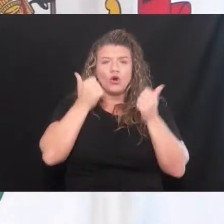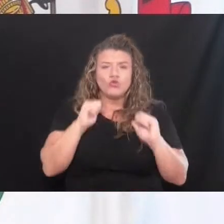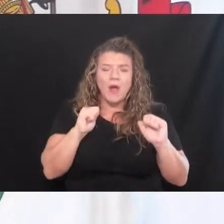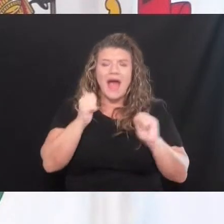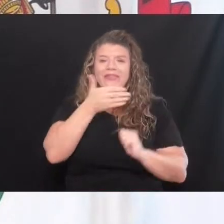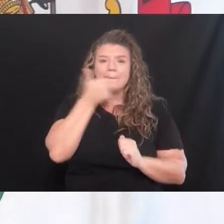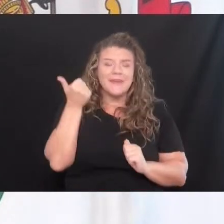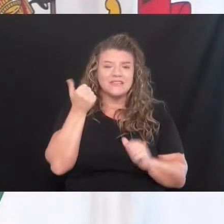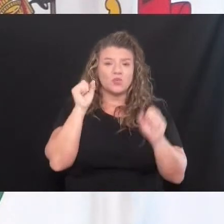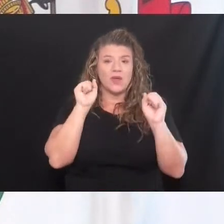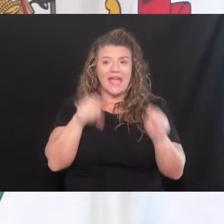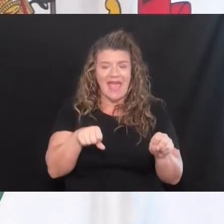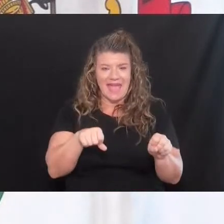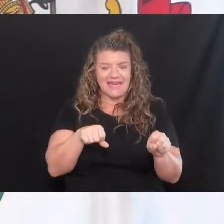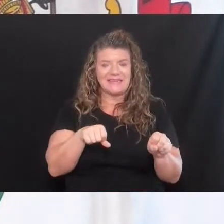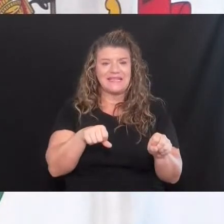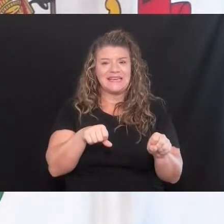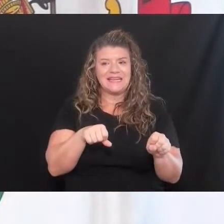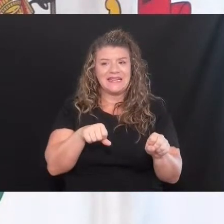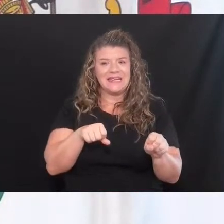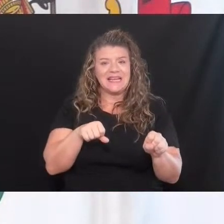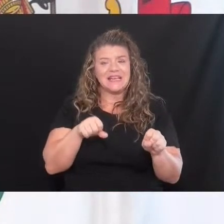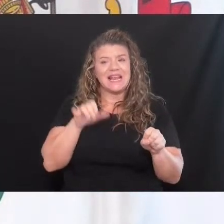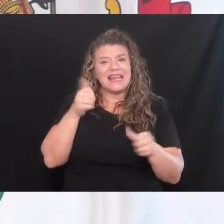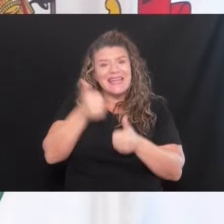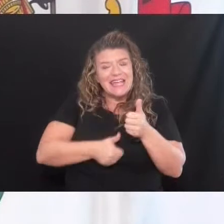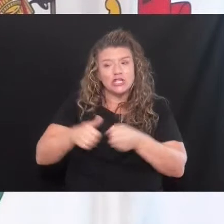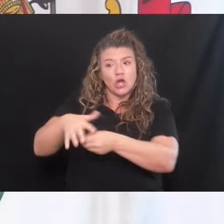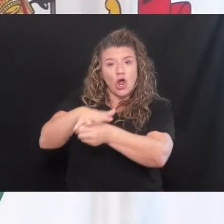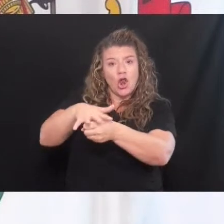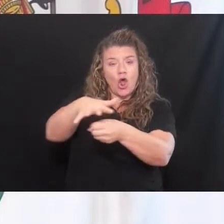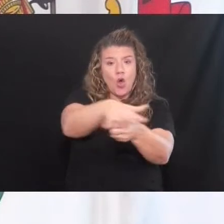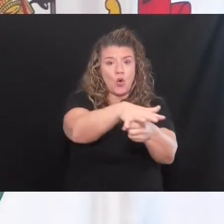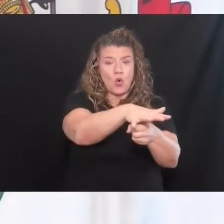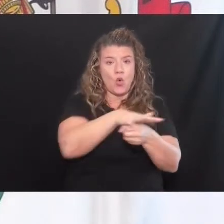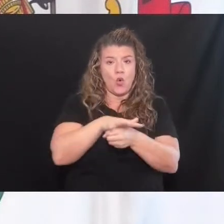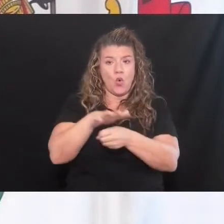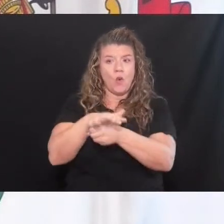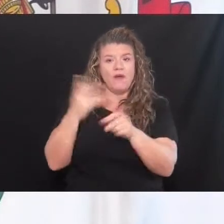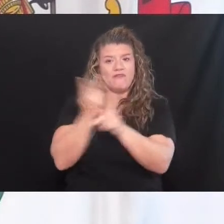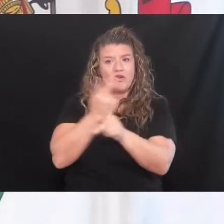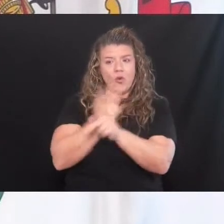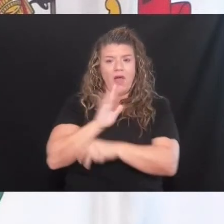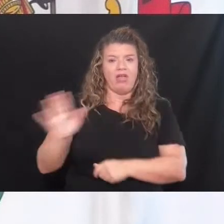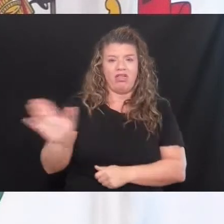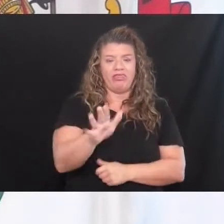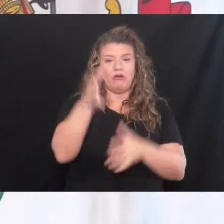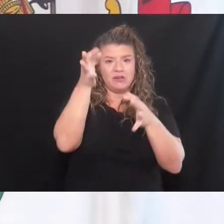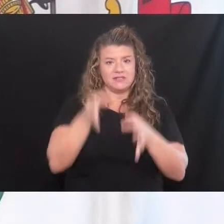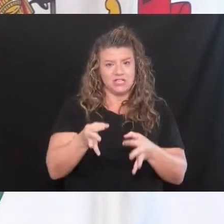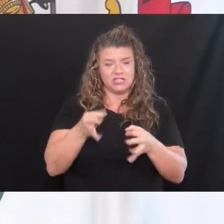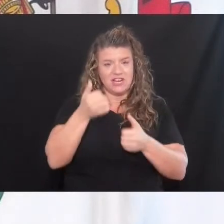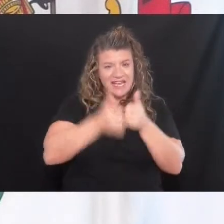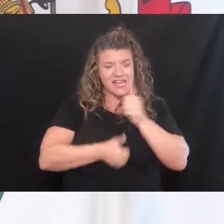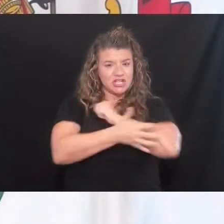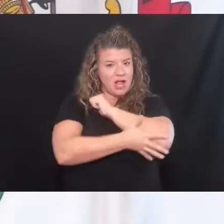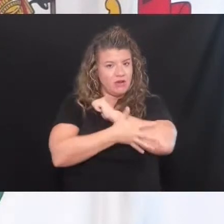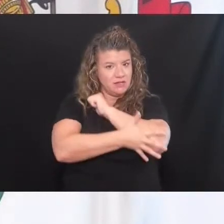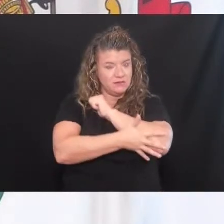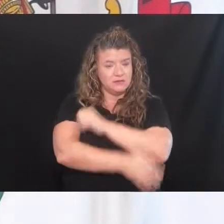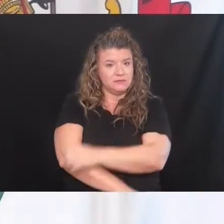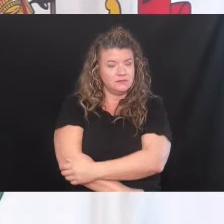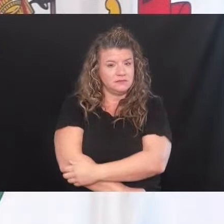best we can to go and let the locals, deal with this from the standpoint of on a county by county level.